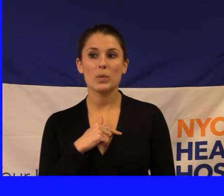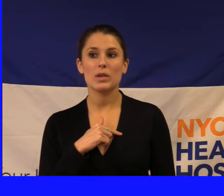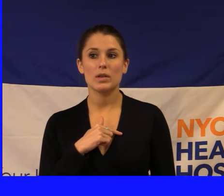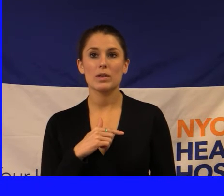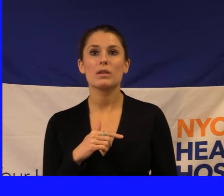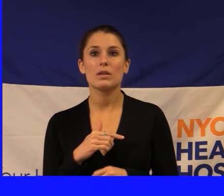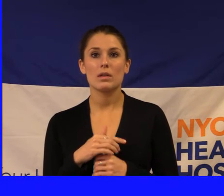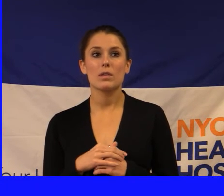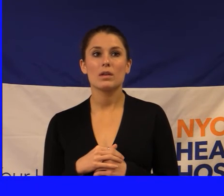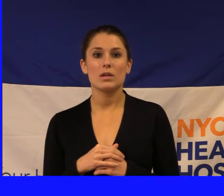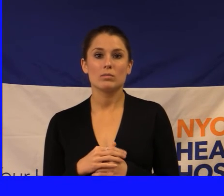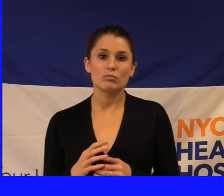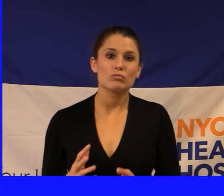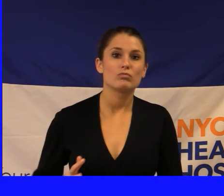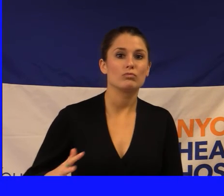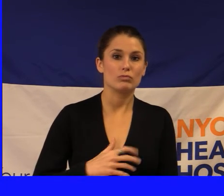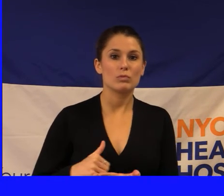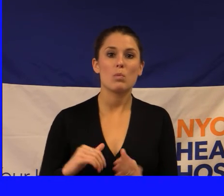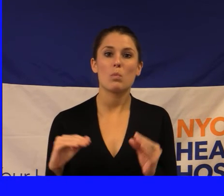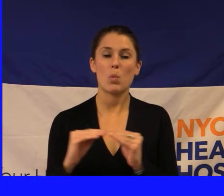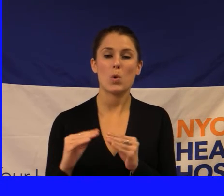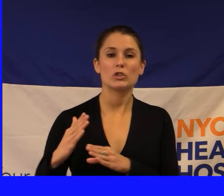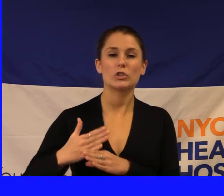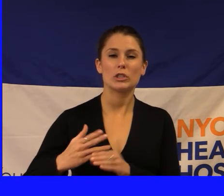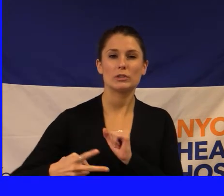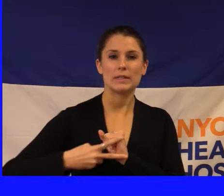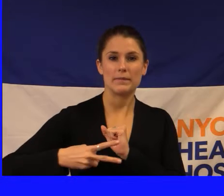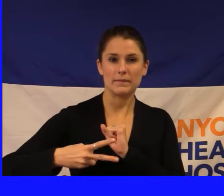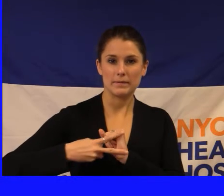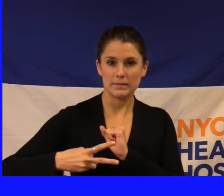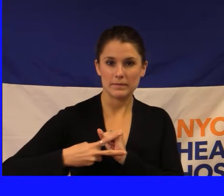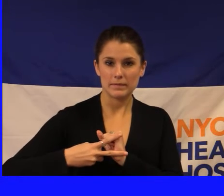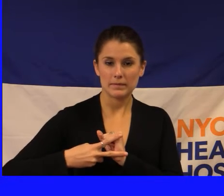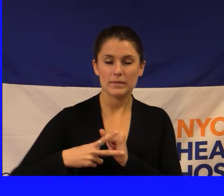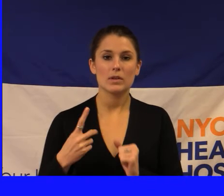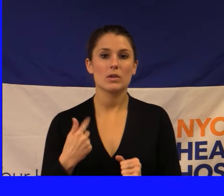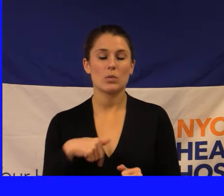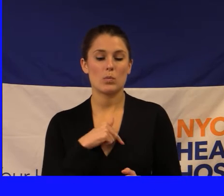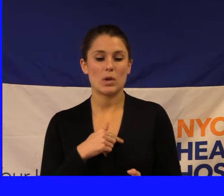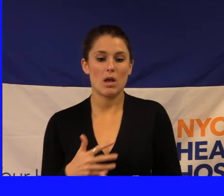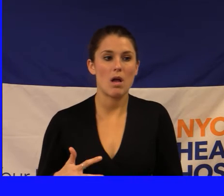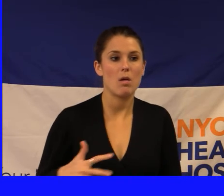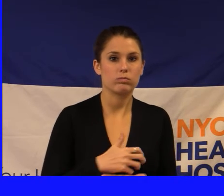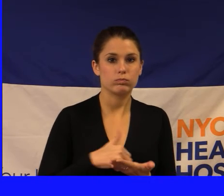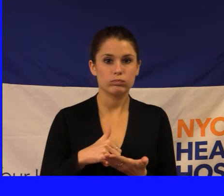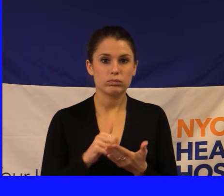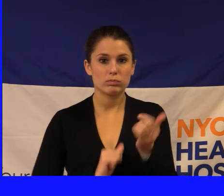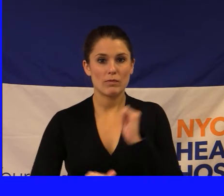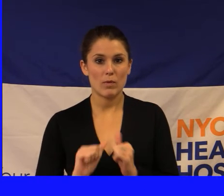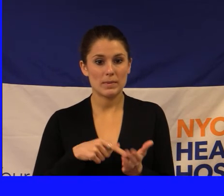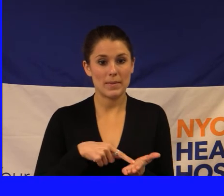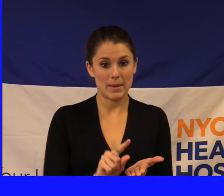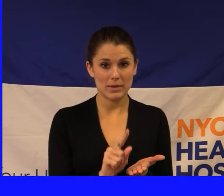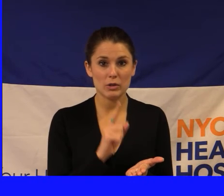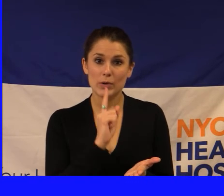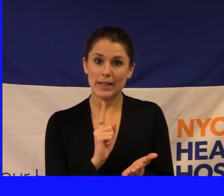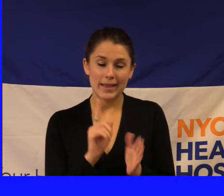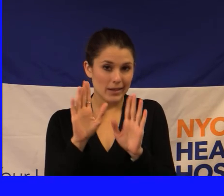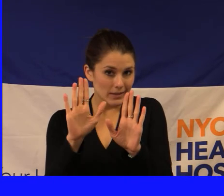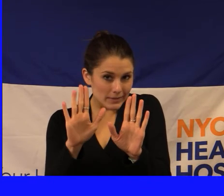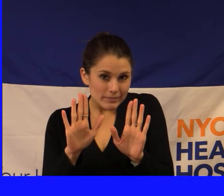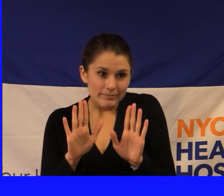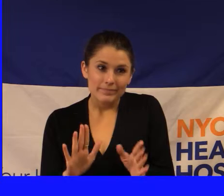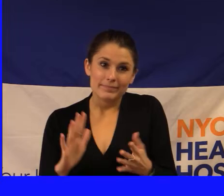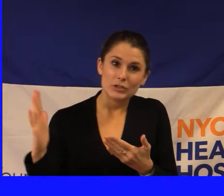generated more shared savings and earned performance payments that were greater than all but 1 year in the history